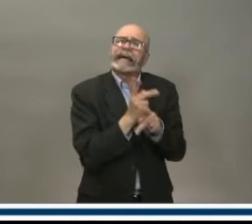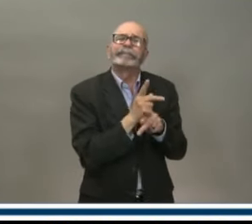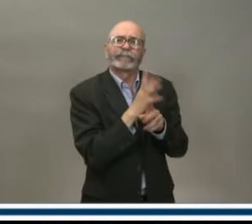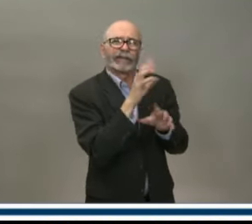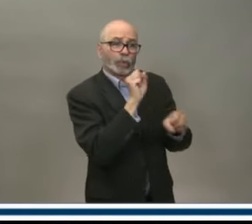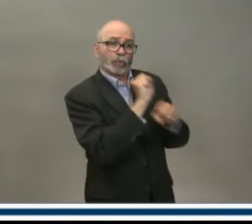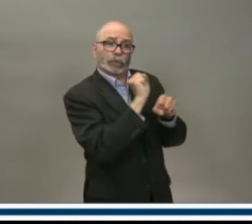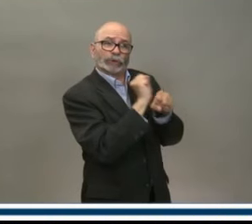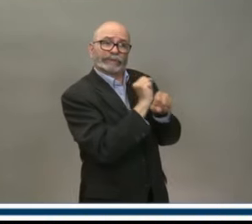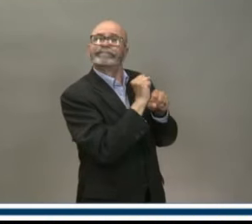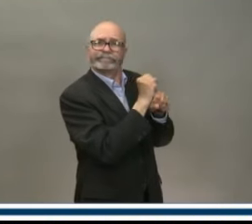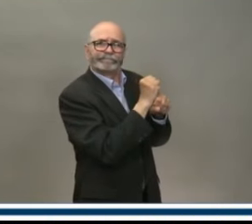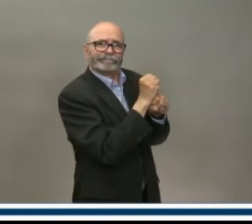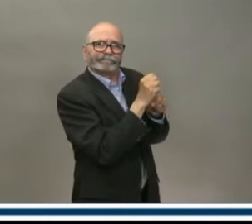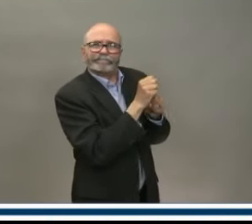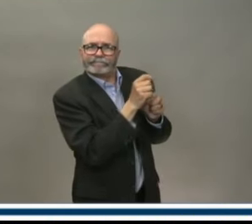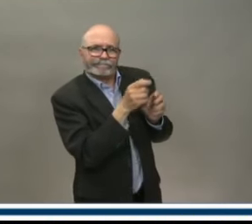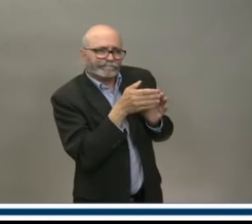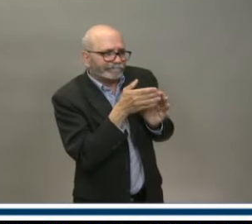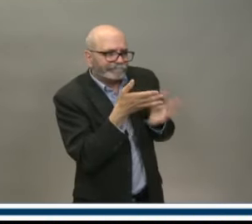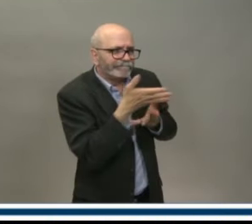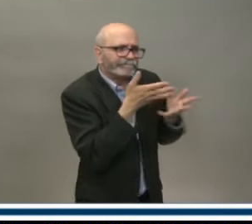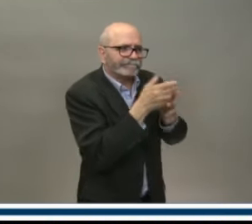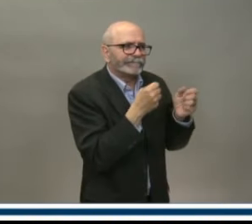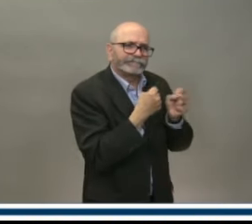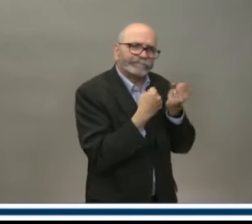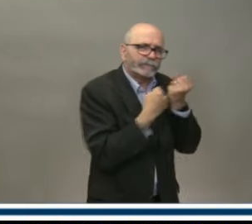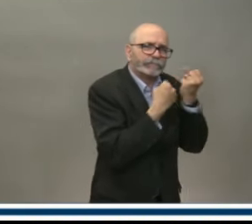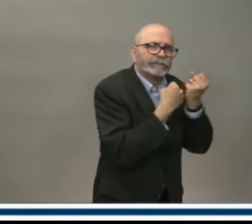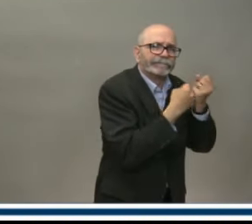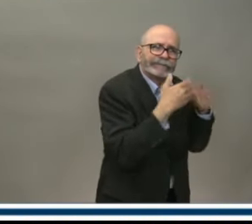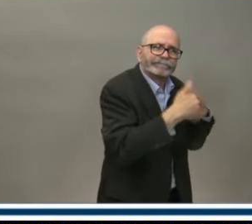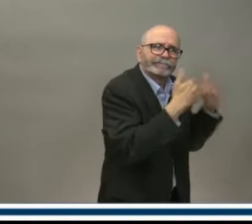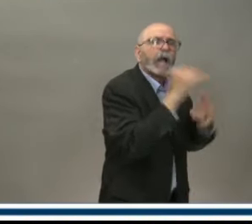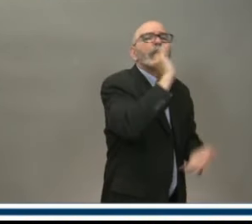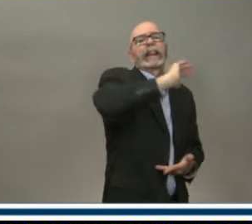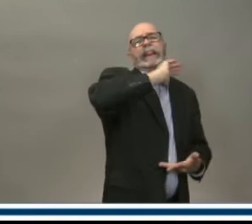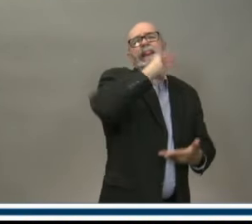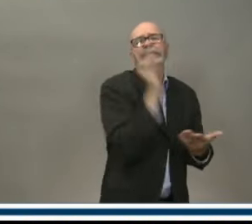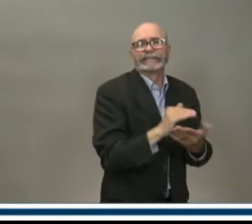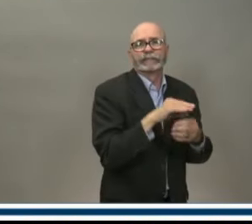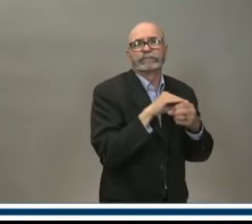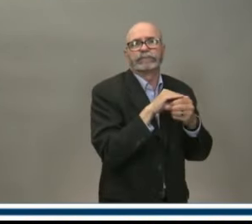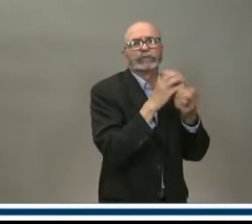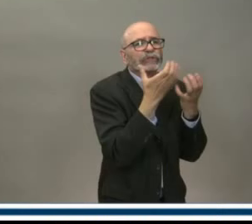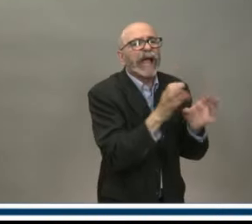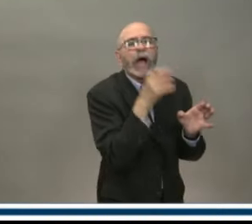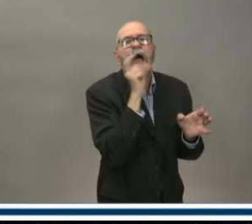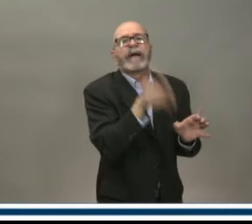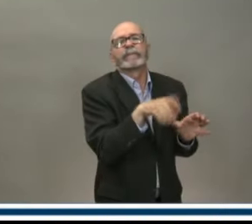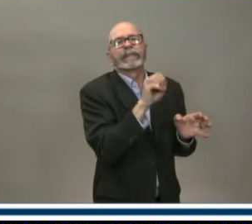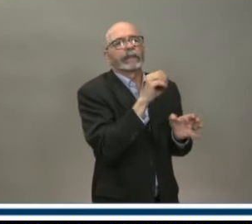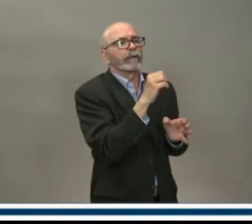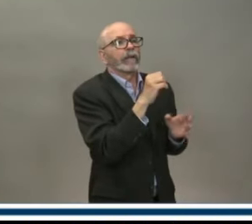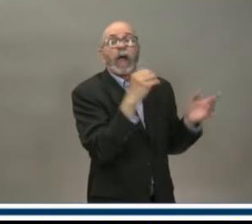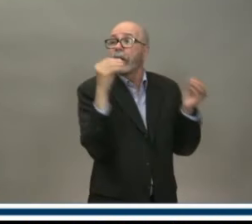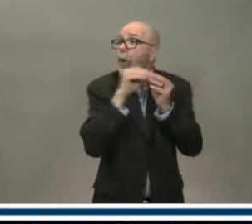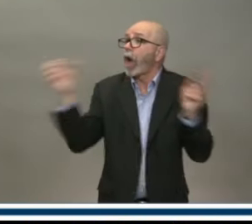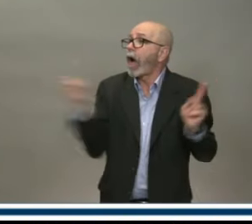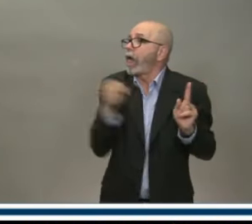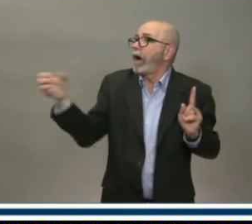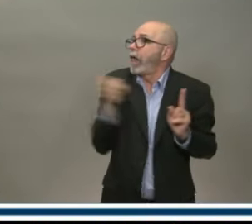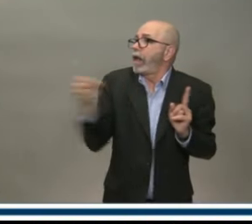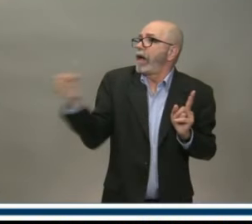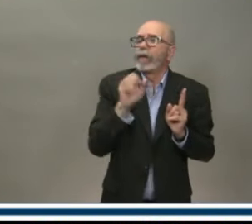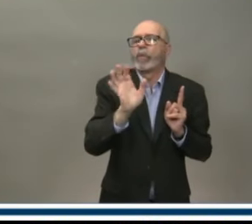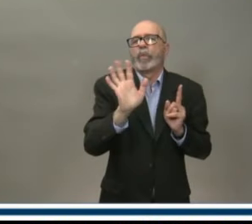in a facility, working within a facility, minimize the chance to or the need to bring in outside help. Go ahead, Alicia, with your